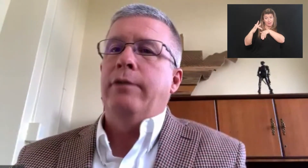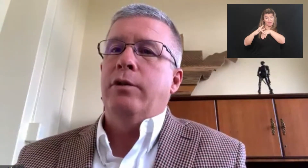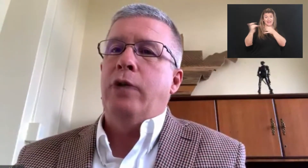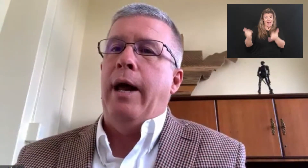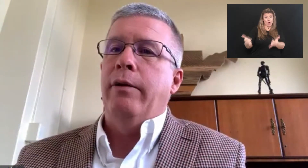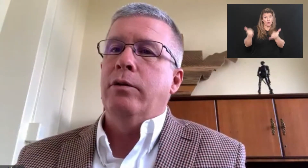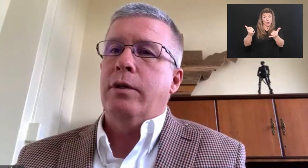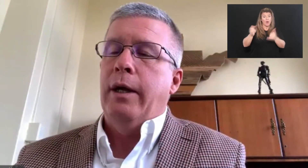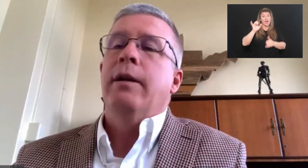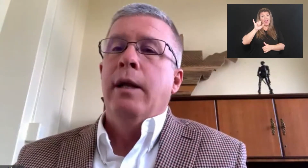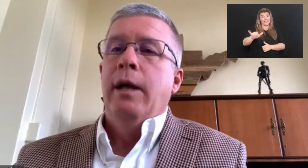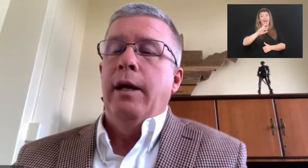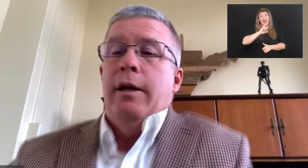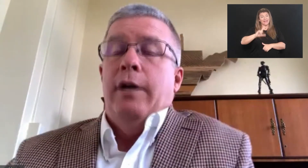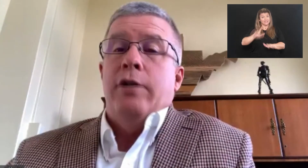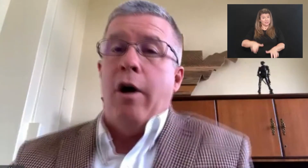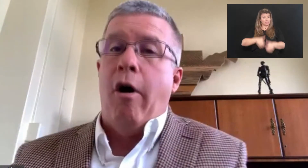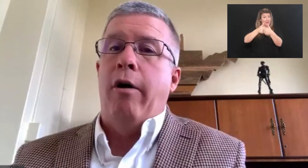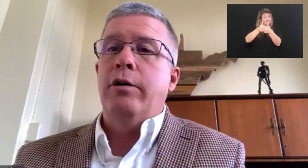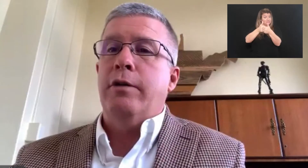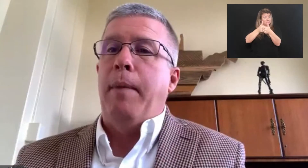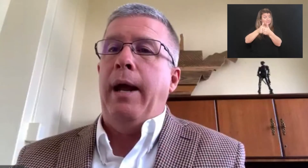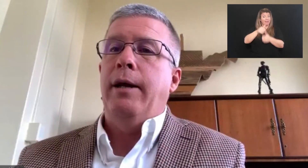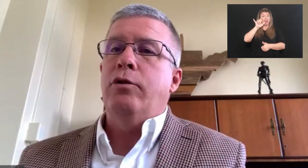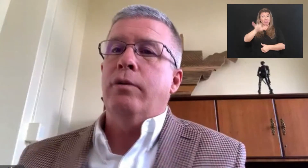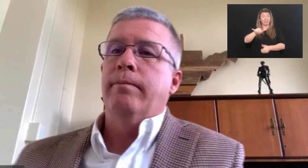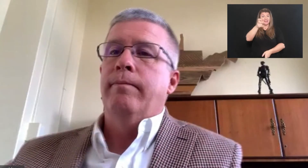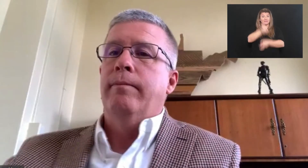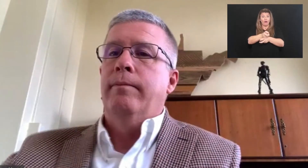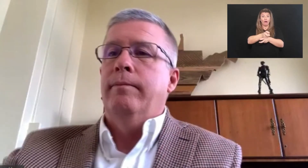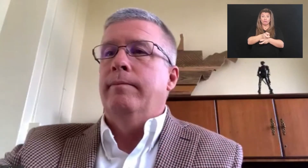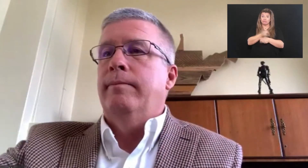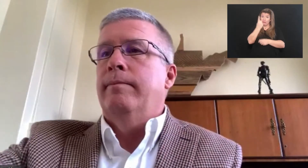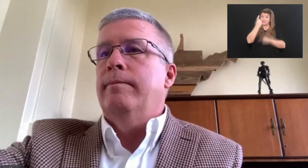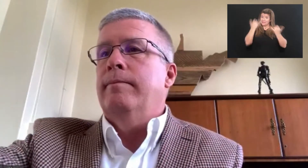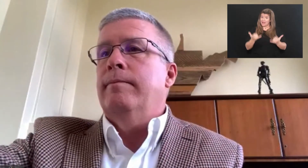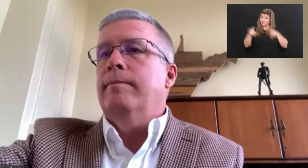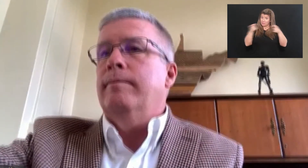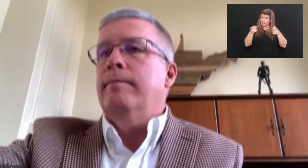And that's the challenge that is the hardest to manage.